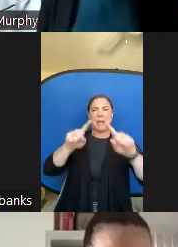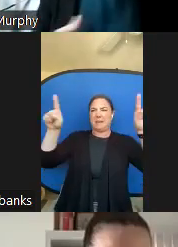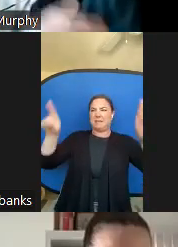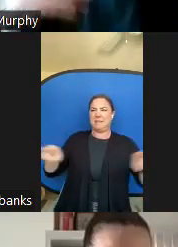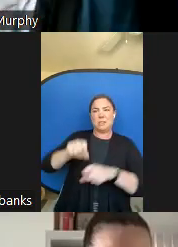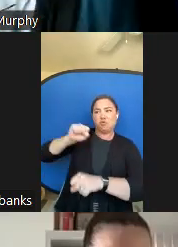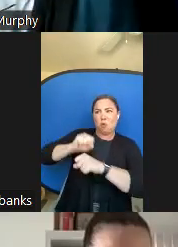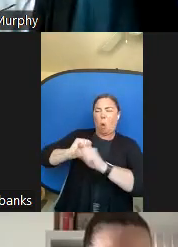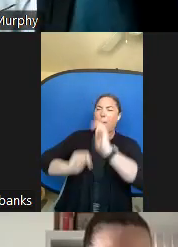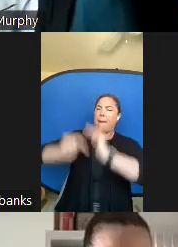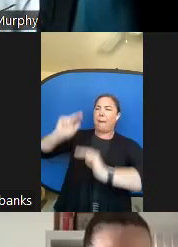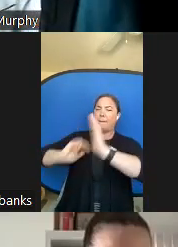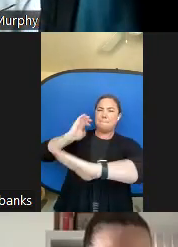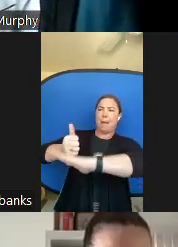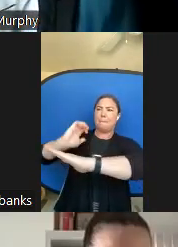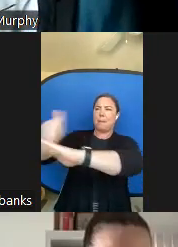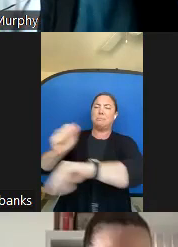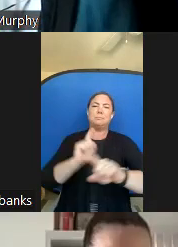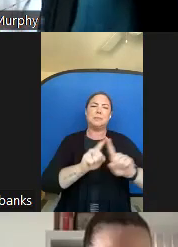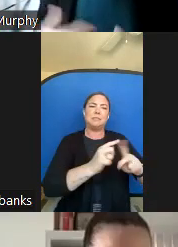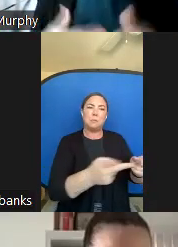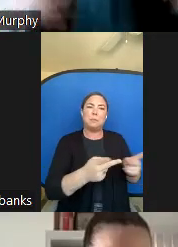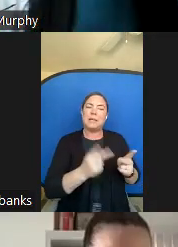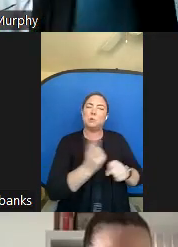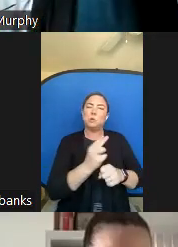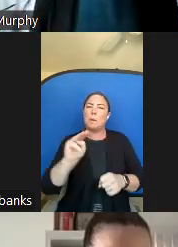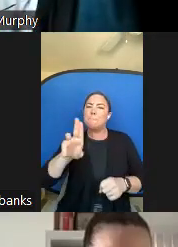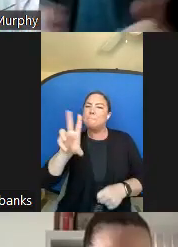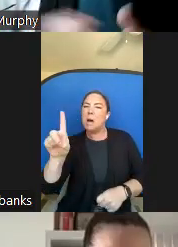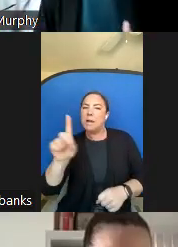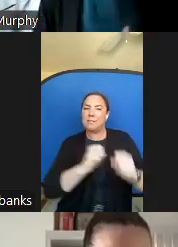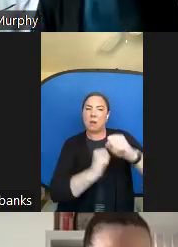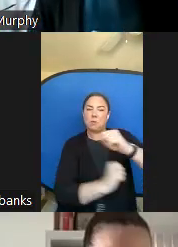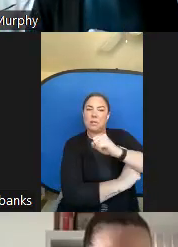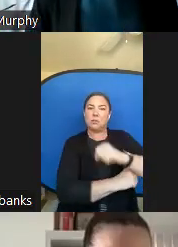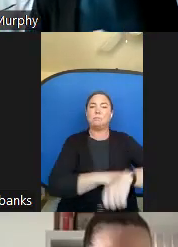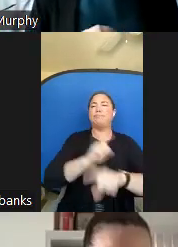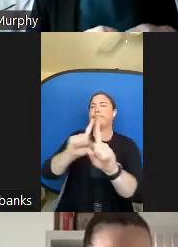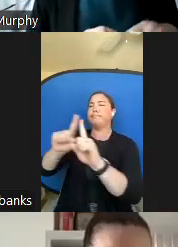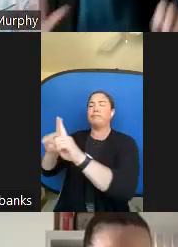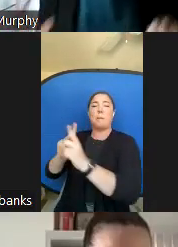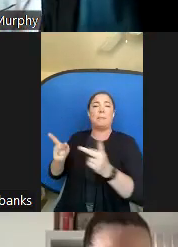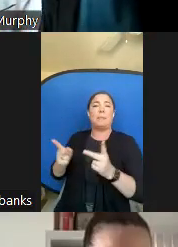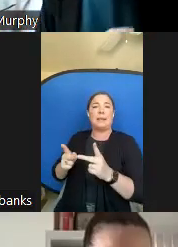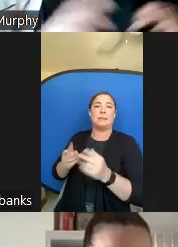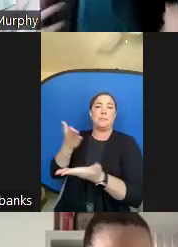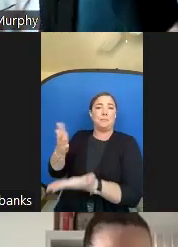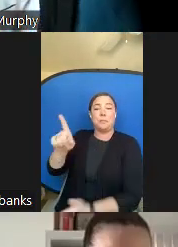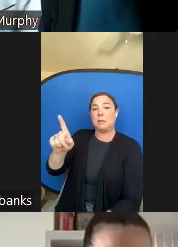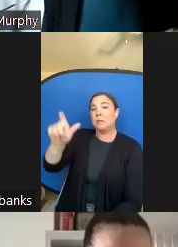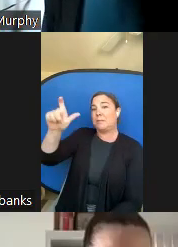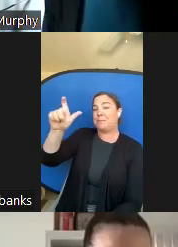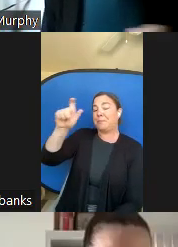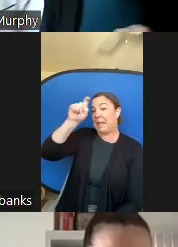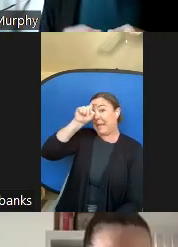Sagalasus in Turkey, they're mud brick atop a stone foundation. At Budo and El Kab in Egypt, the structures associated with kilns are